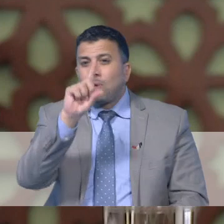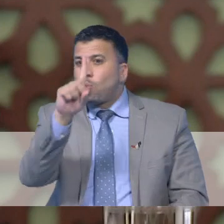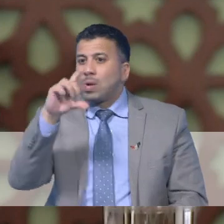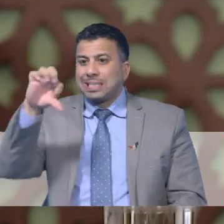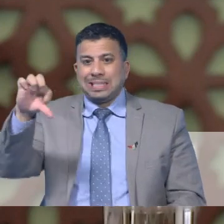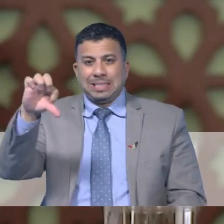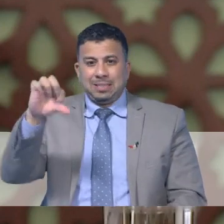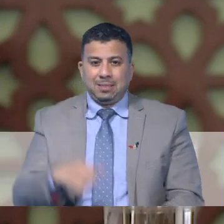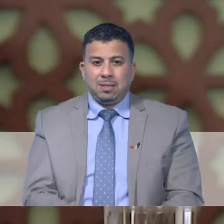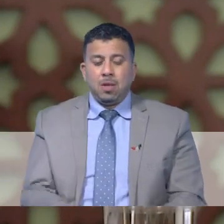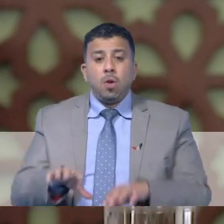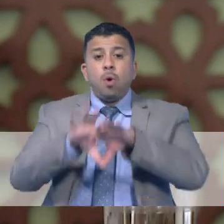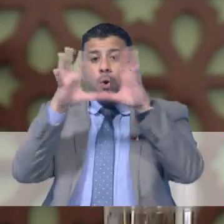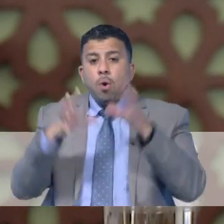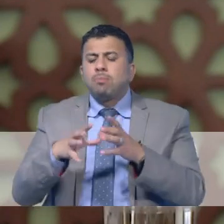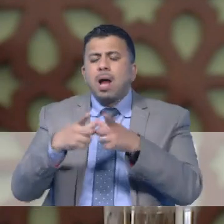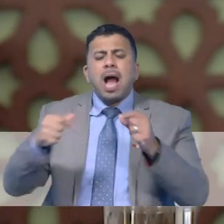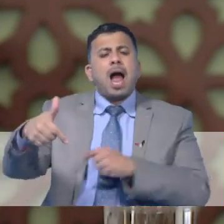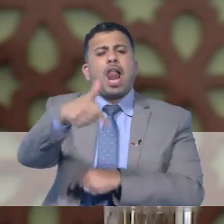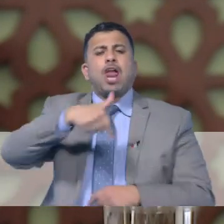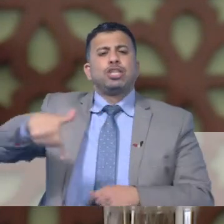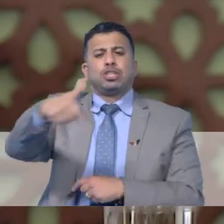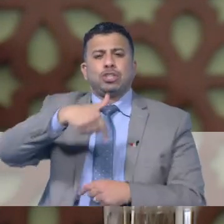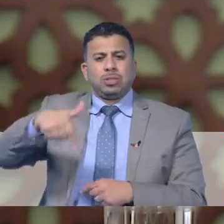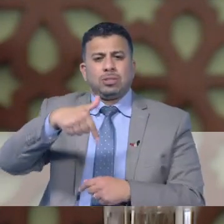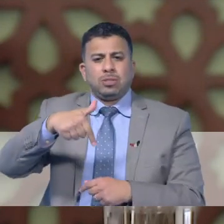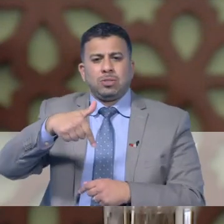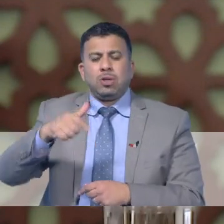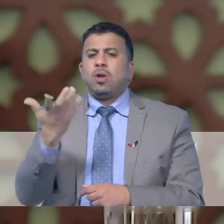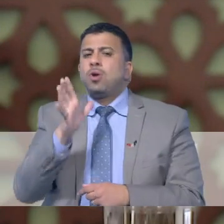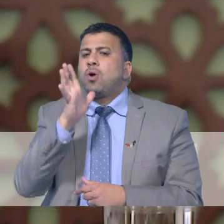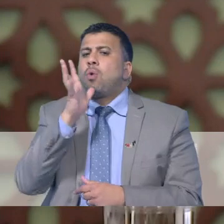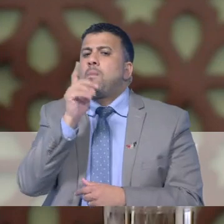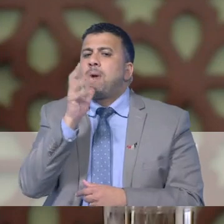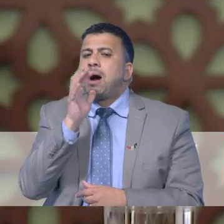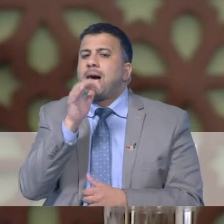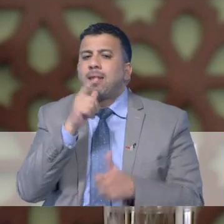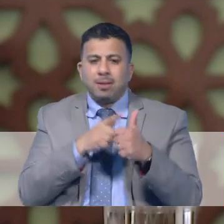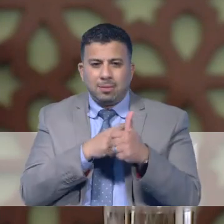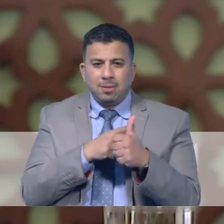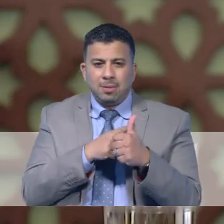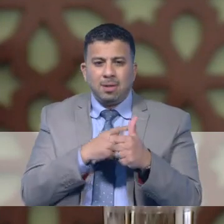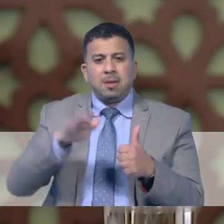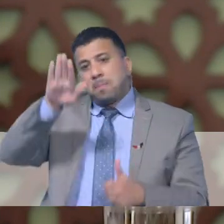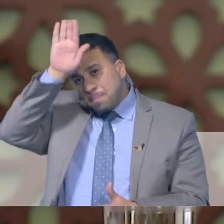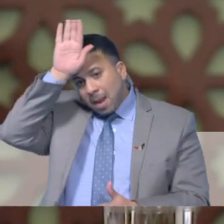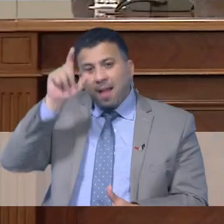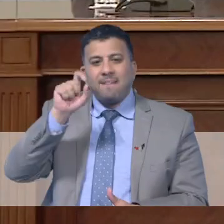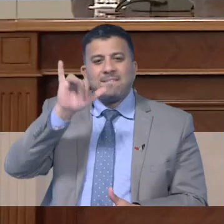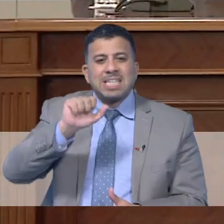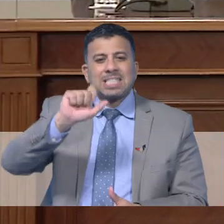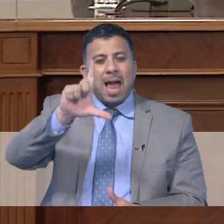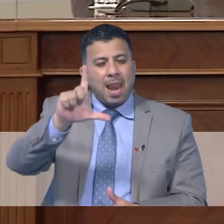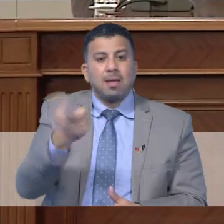1919. And it's all over the Gulf. The Sultan of Oman, the King Faisal when he